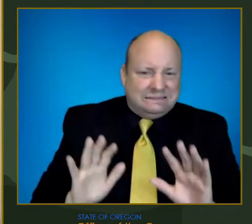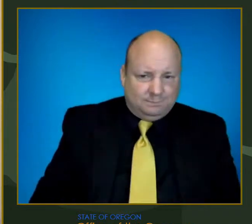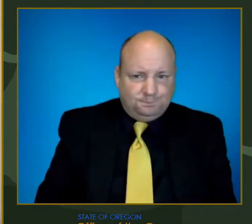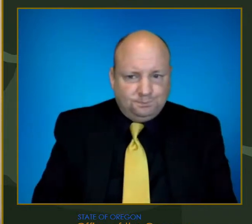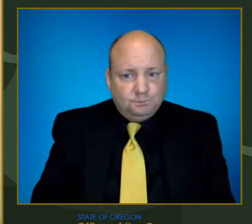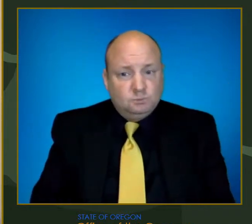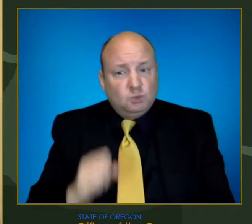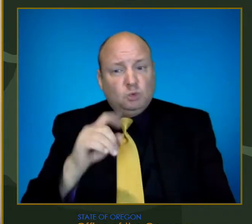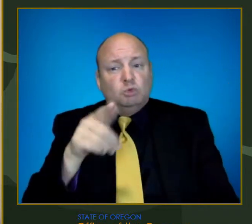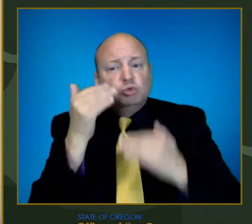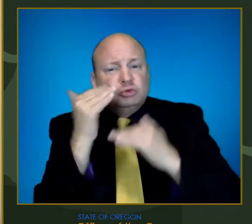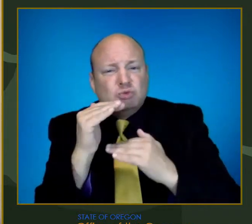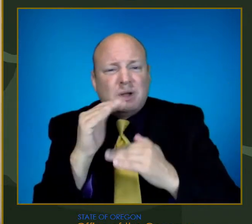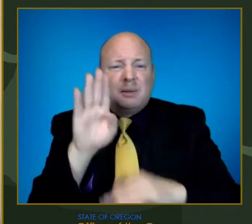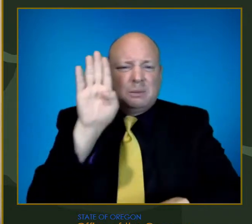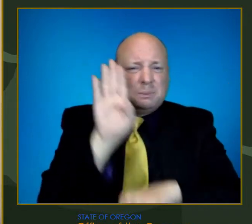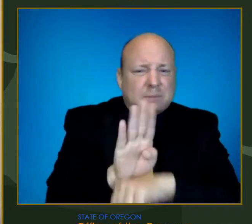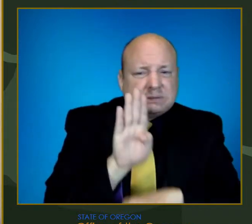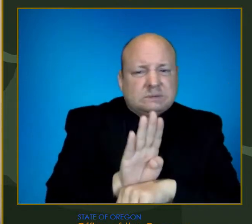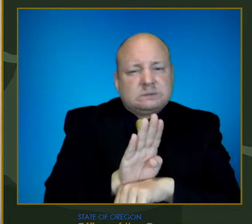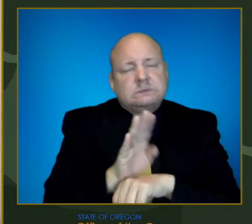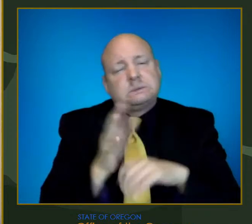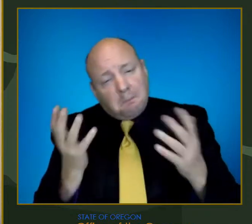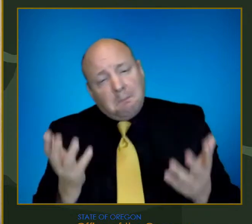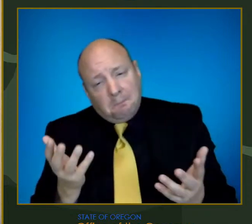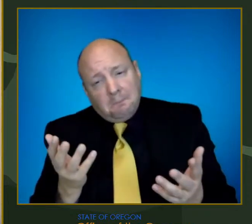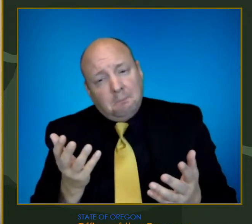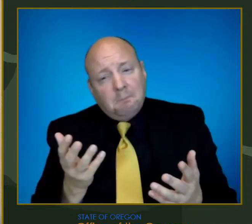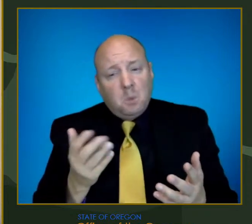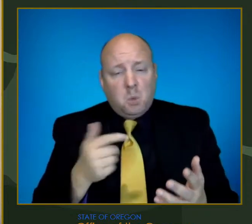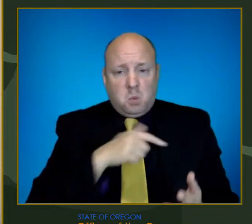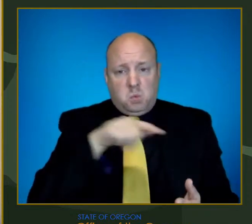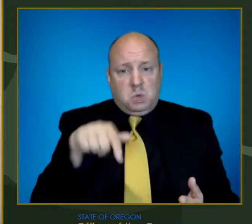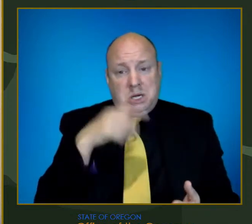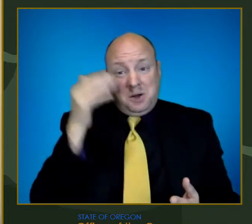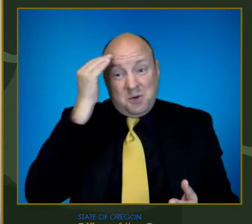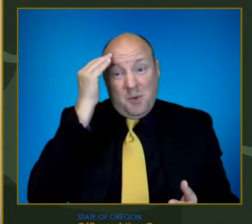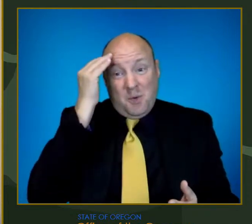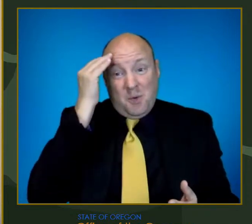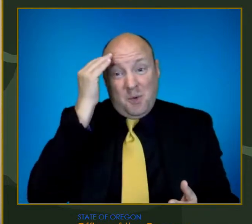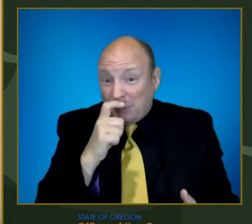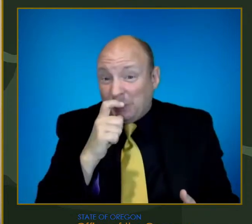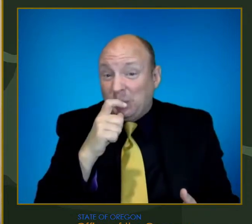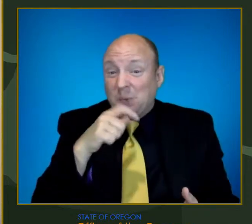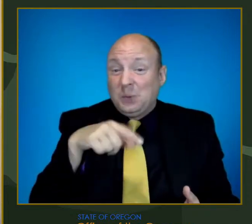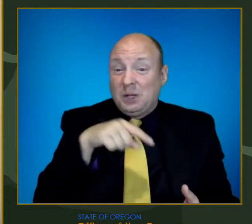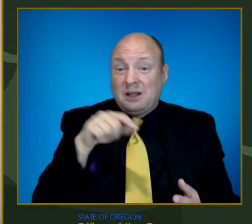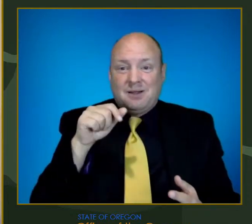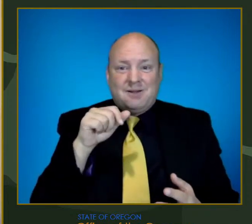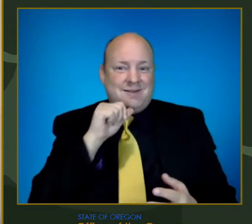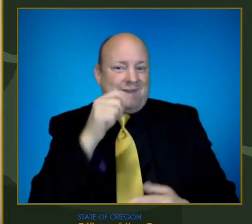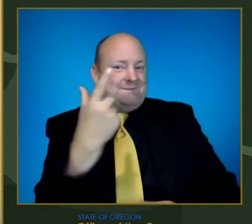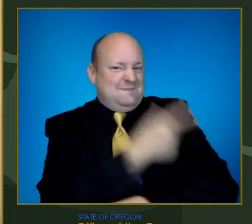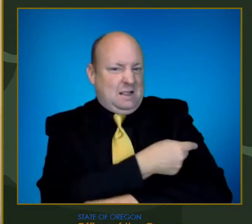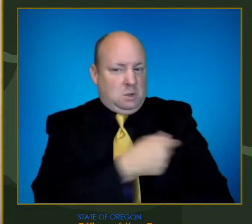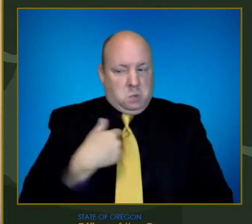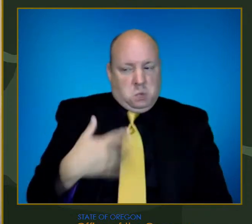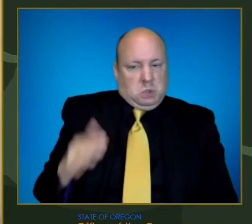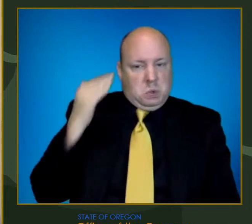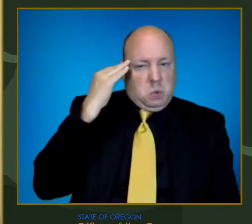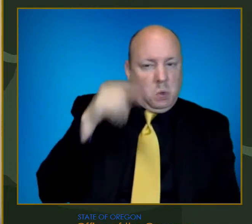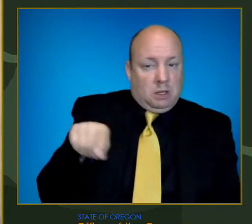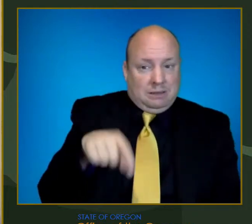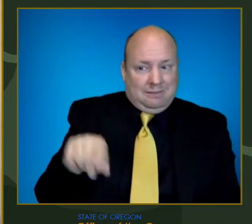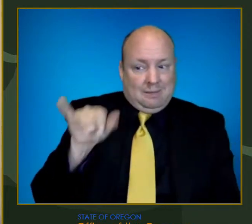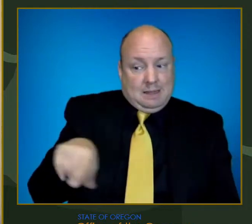measure right now, and we know that it's that segment of Oregonians who are not vaccinated who need to take additional precautions while they